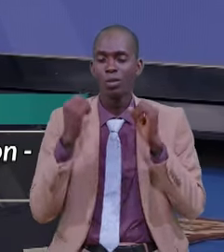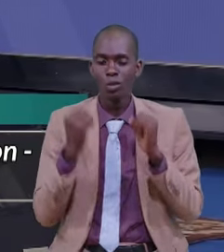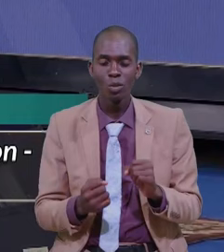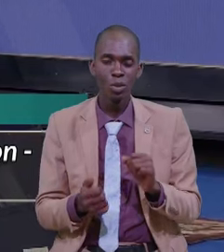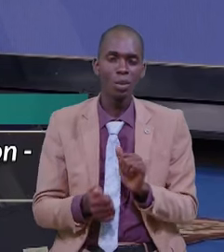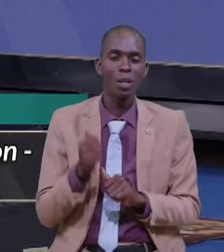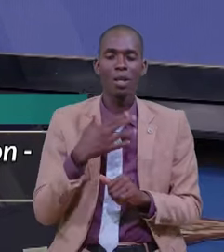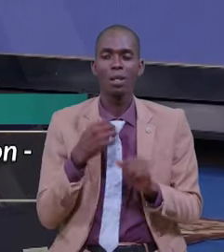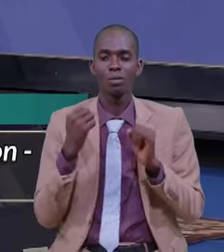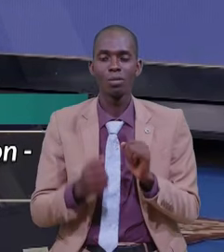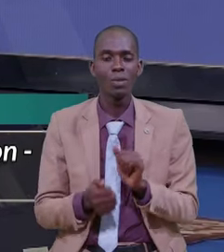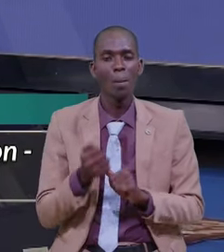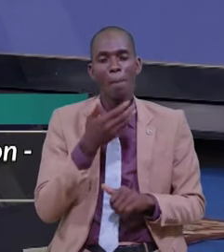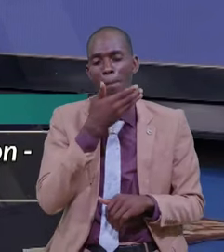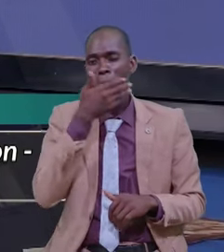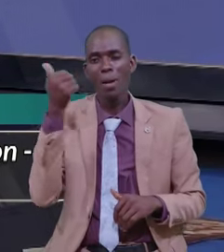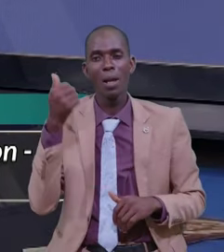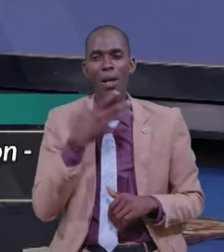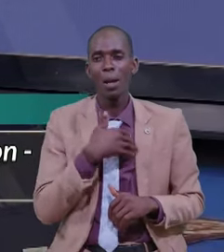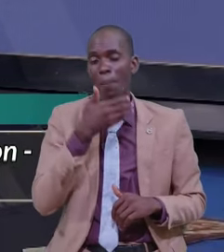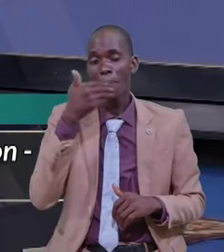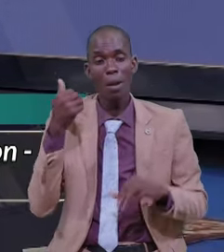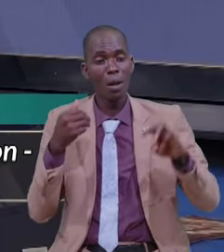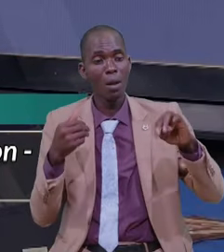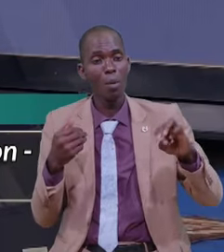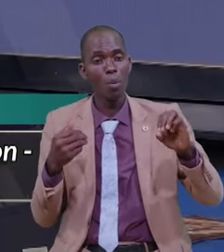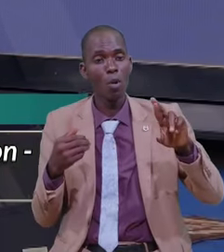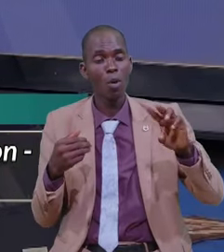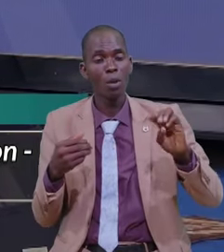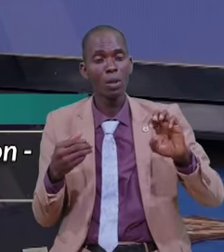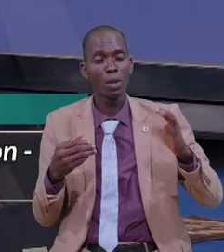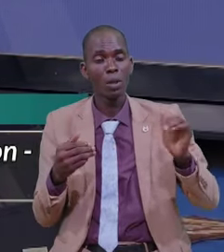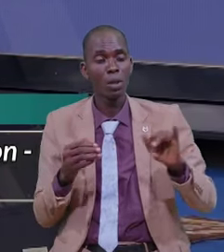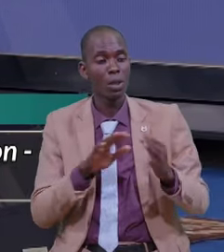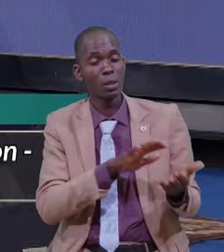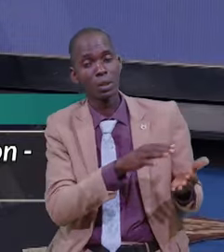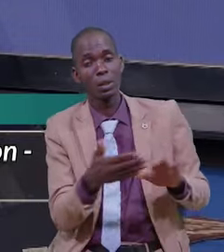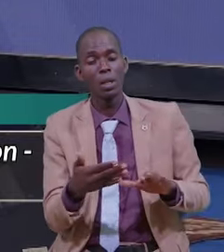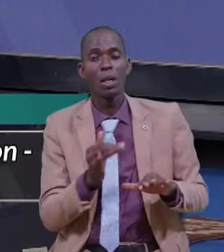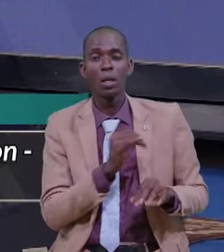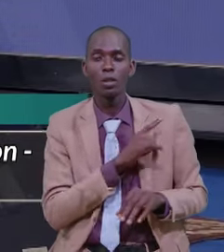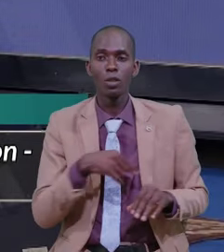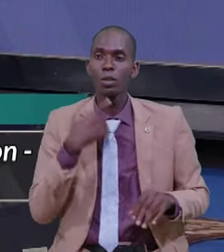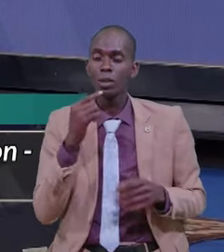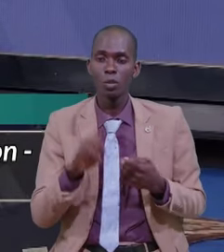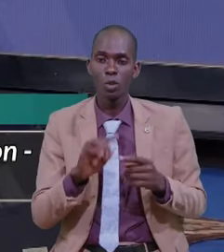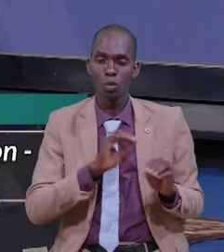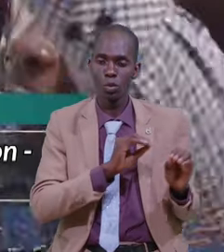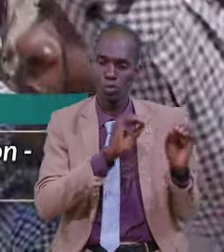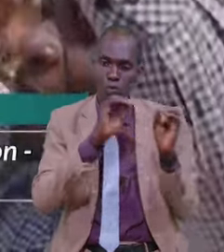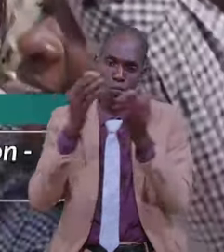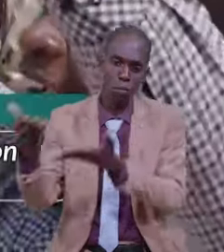and better. Monica is gone, and the Lord told me to throw that right to your lap over